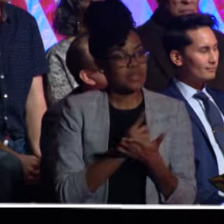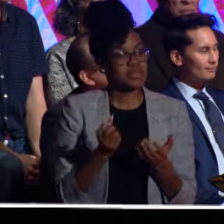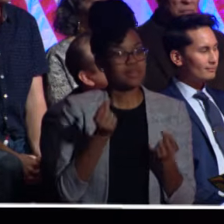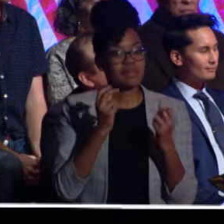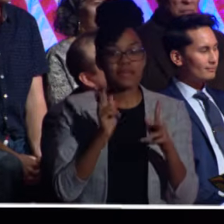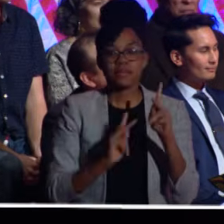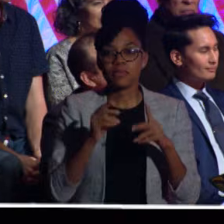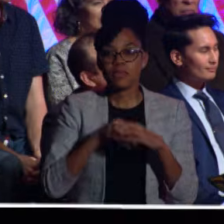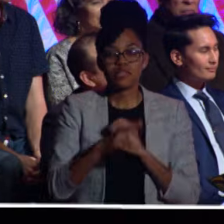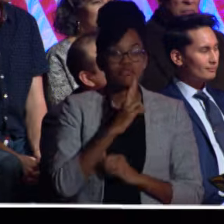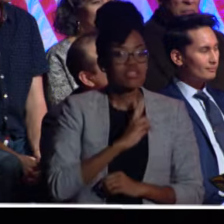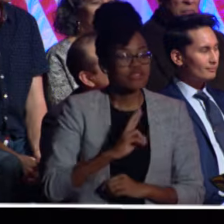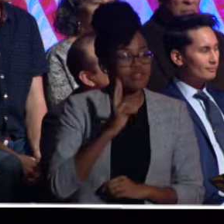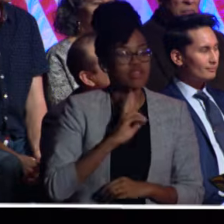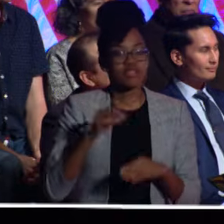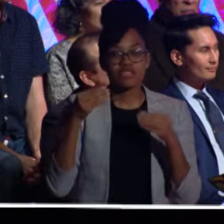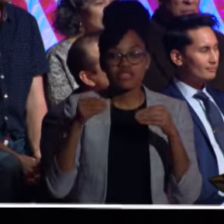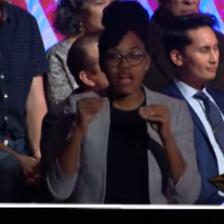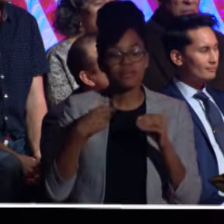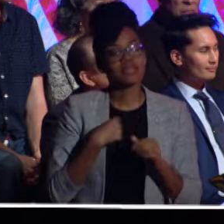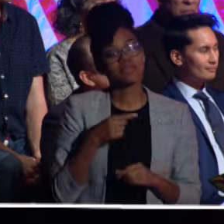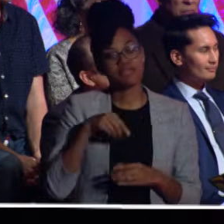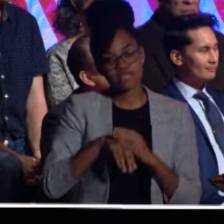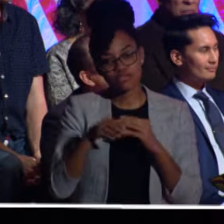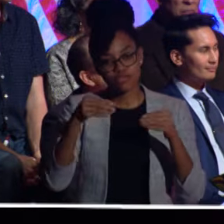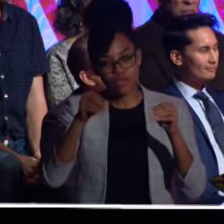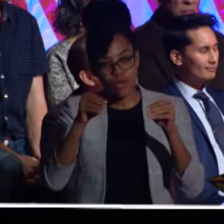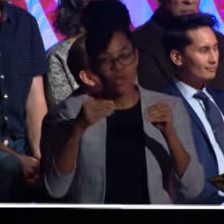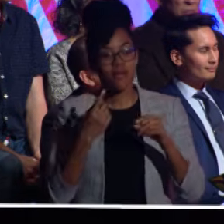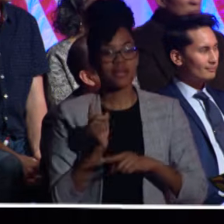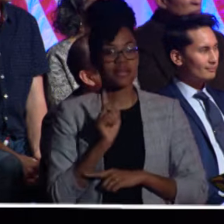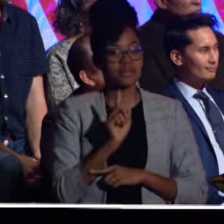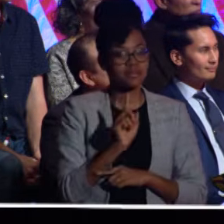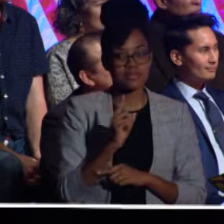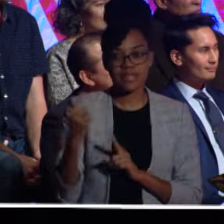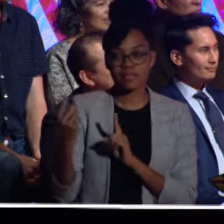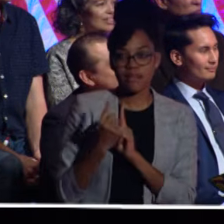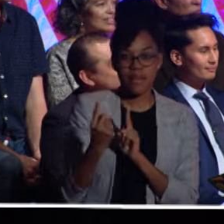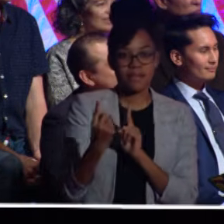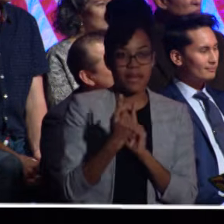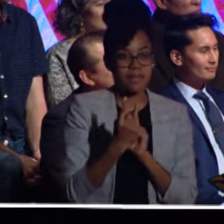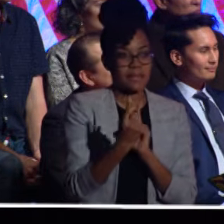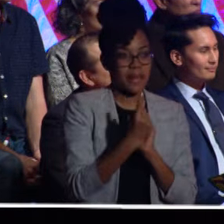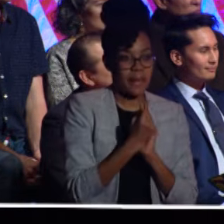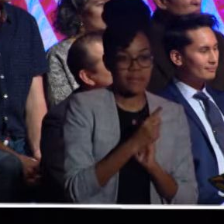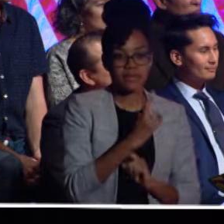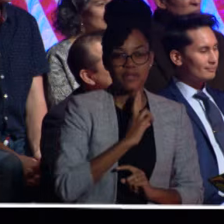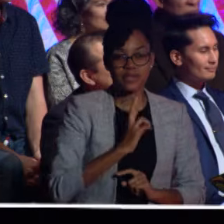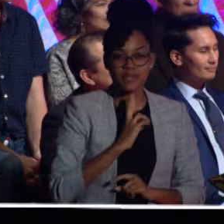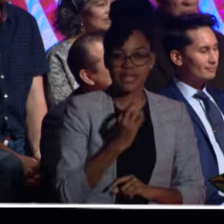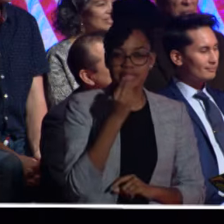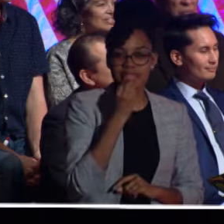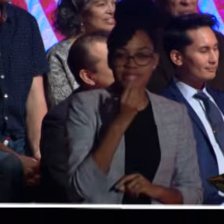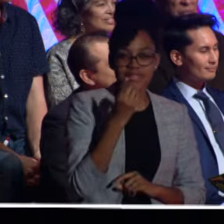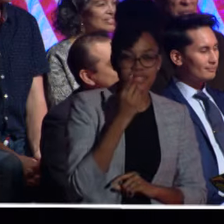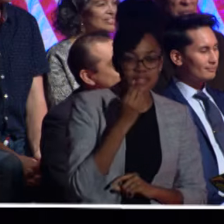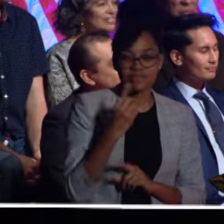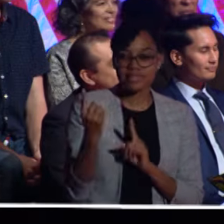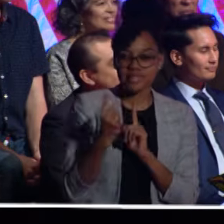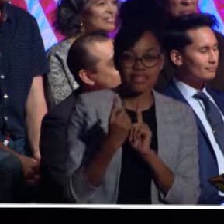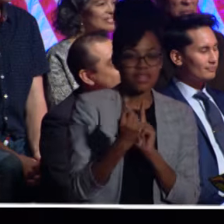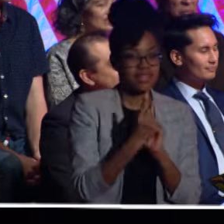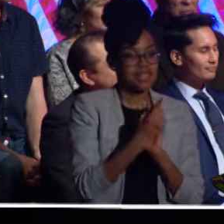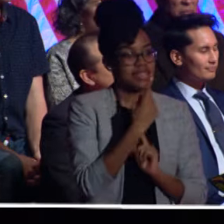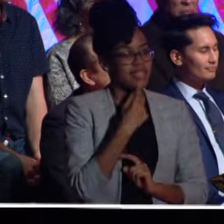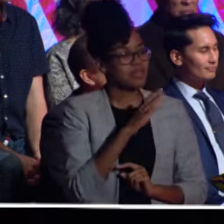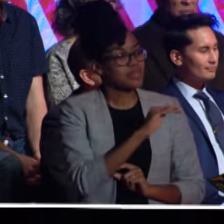me at the checkout counters, at the dinners, telling me how much they appreciated